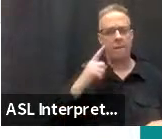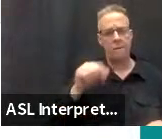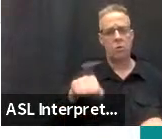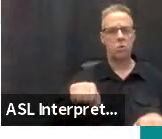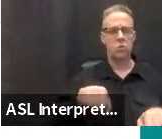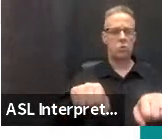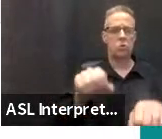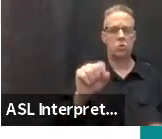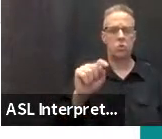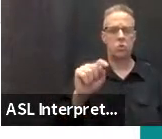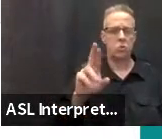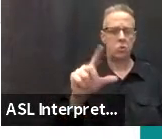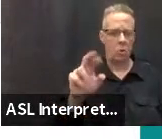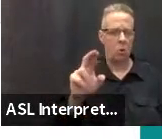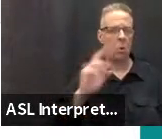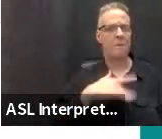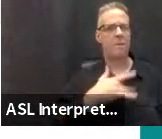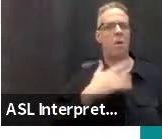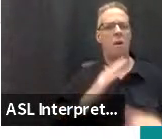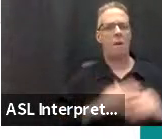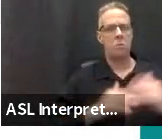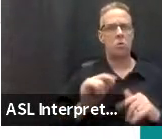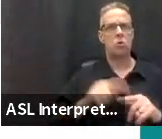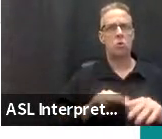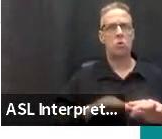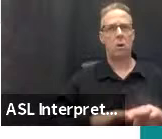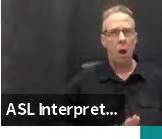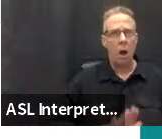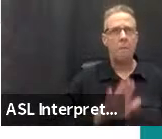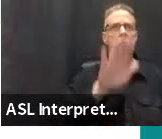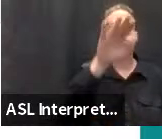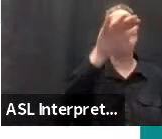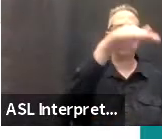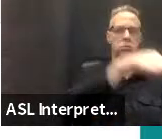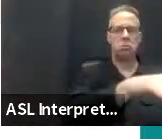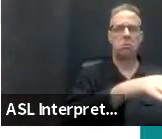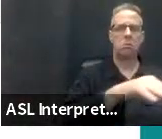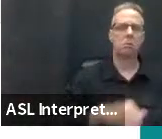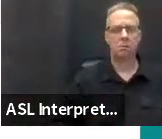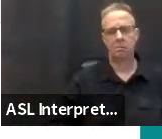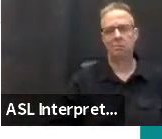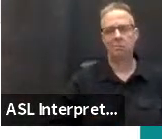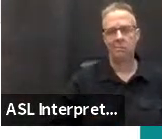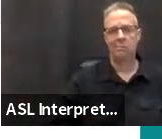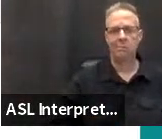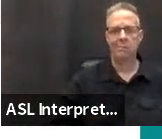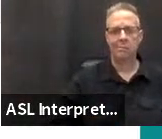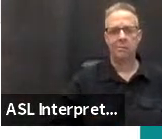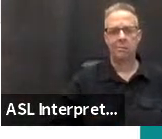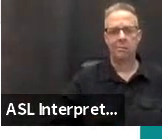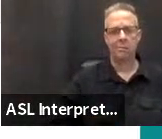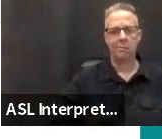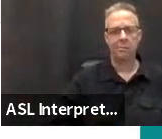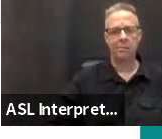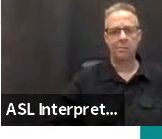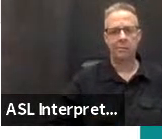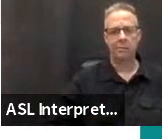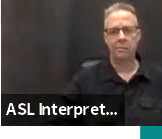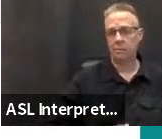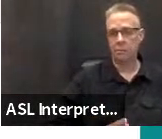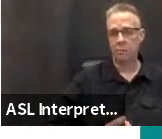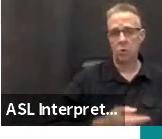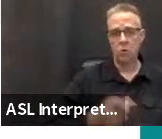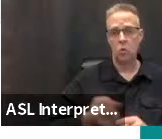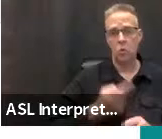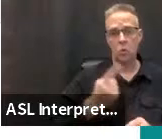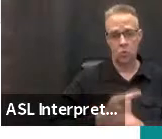are going to be comfortable getting from the ground to the path. And you're right,